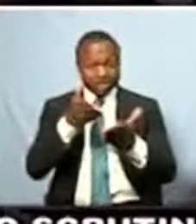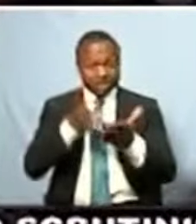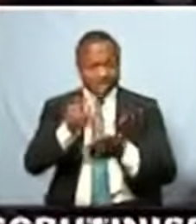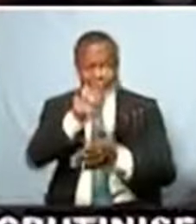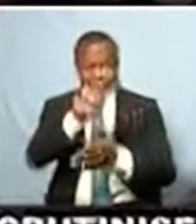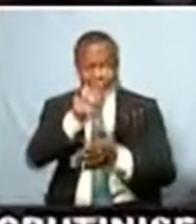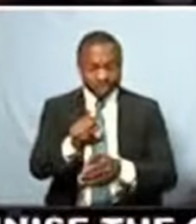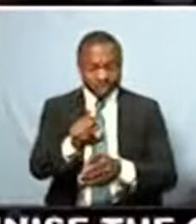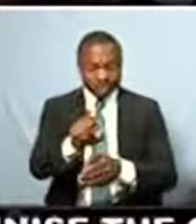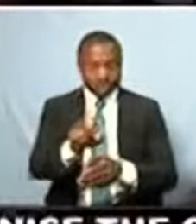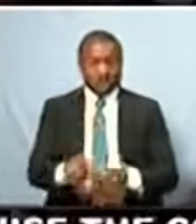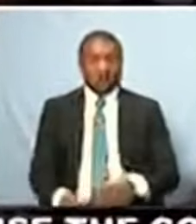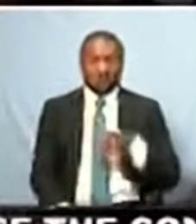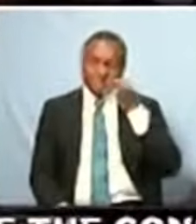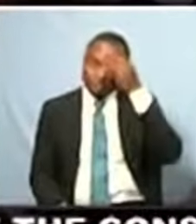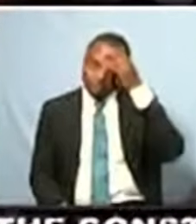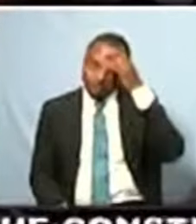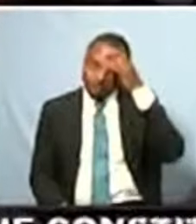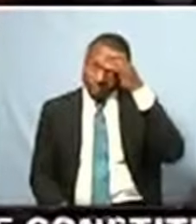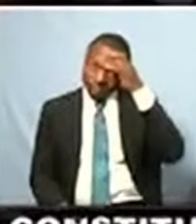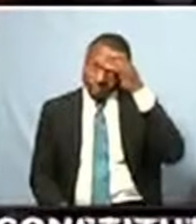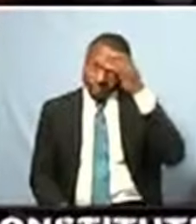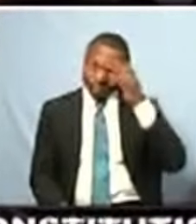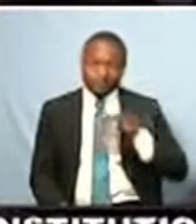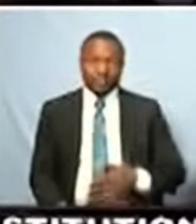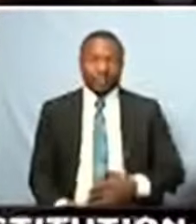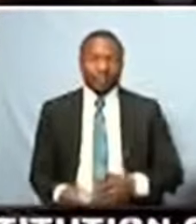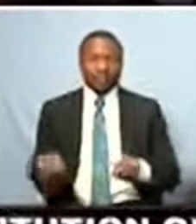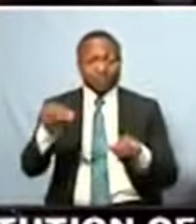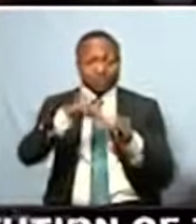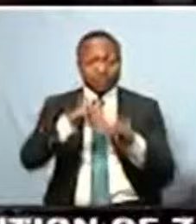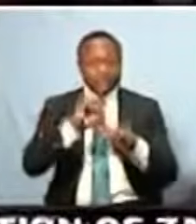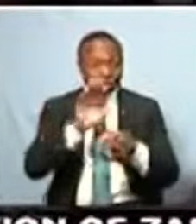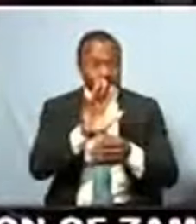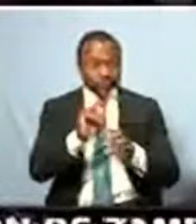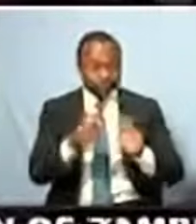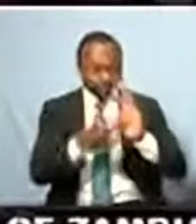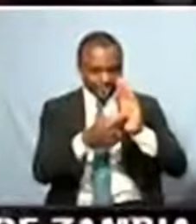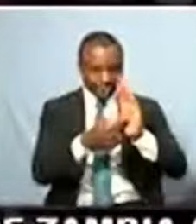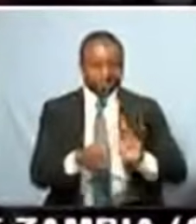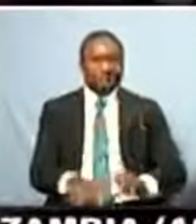just to buttress your point.